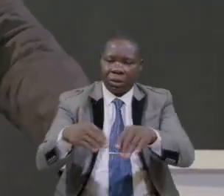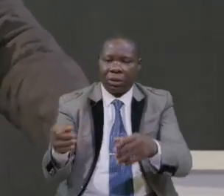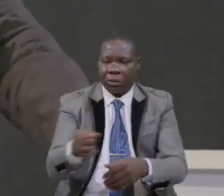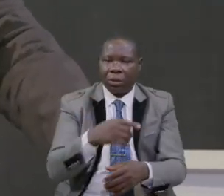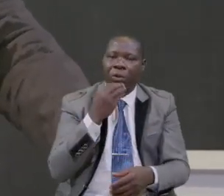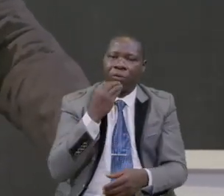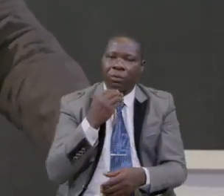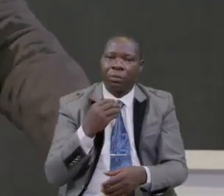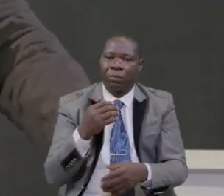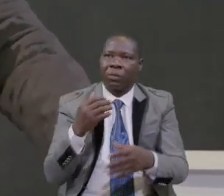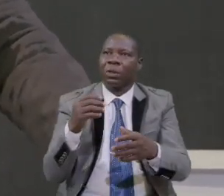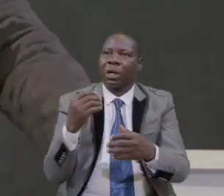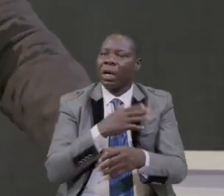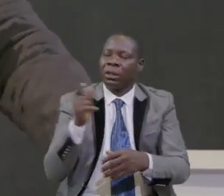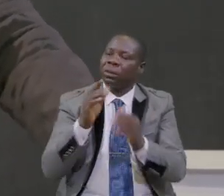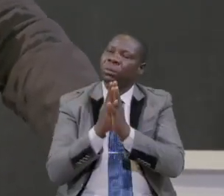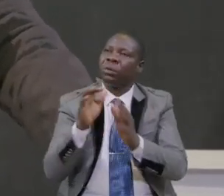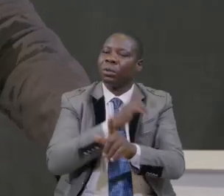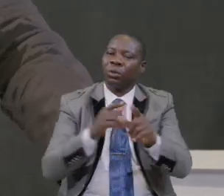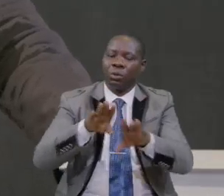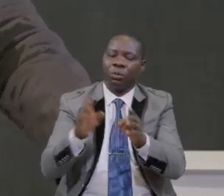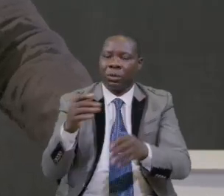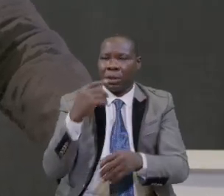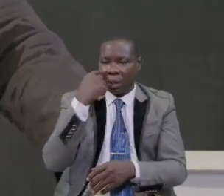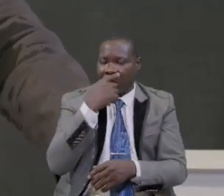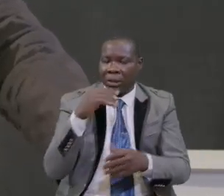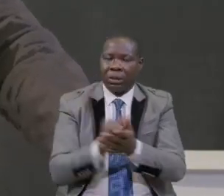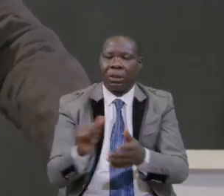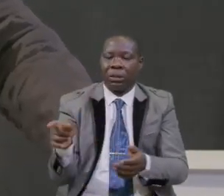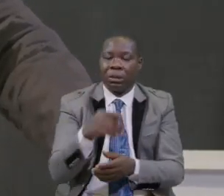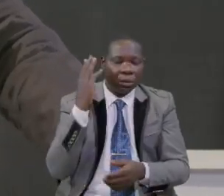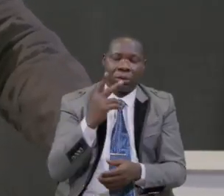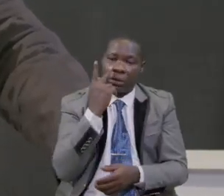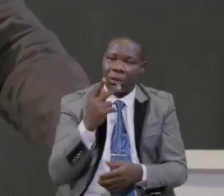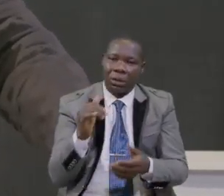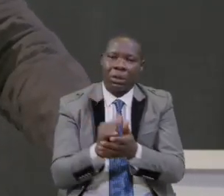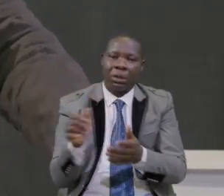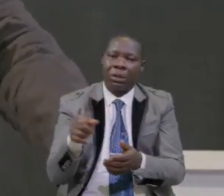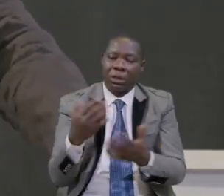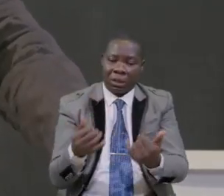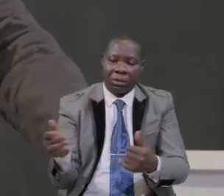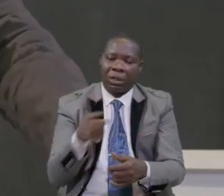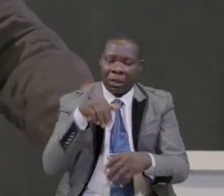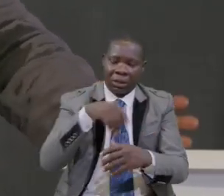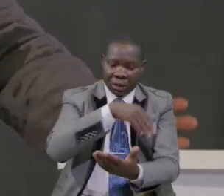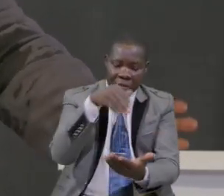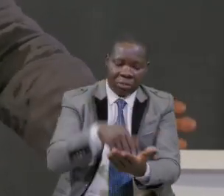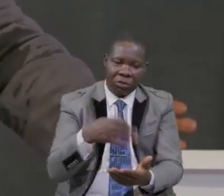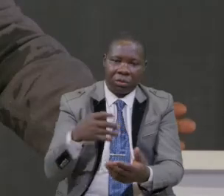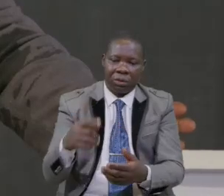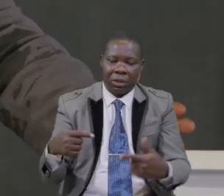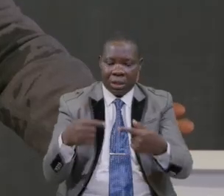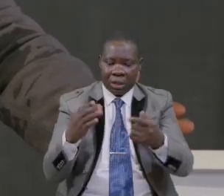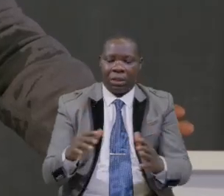their eyes that they will see. They are now right in the midst of the enemy camp. And the